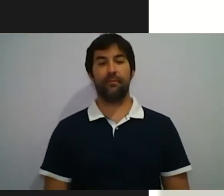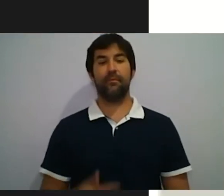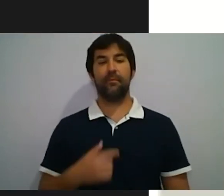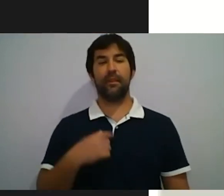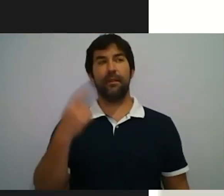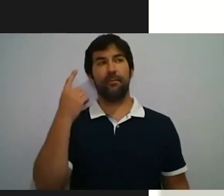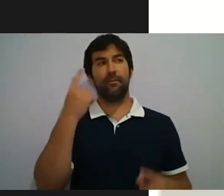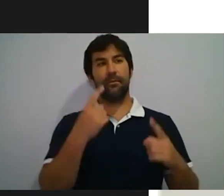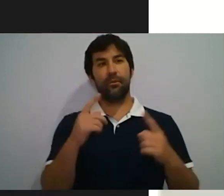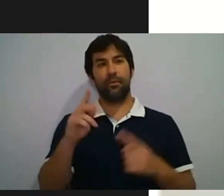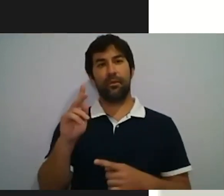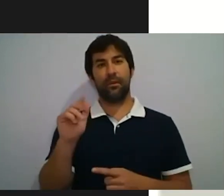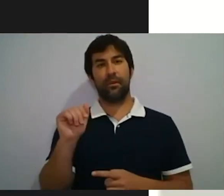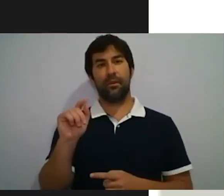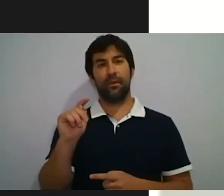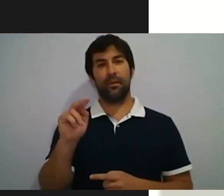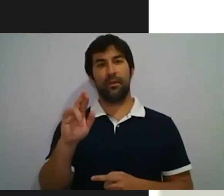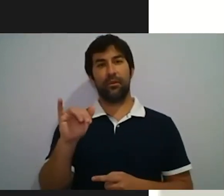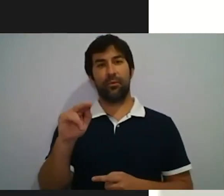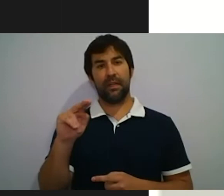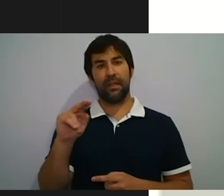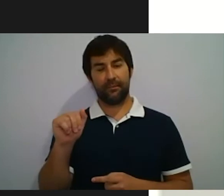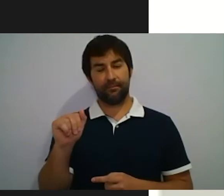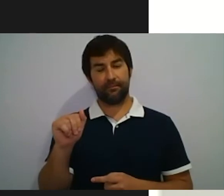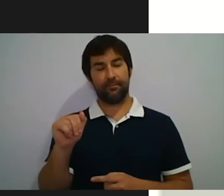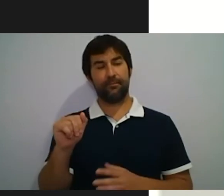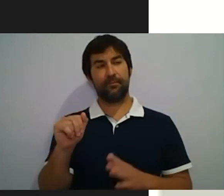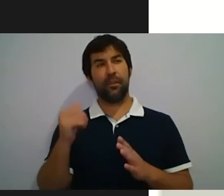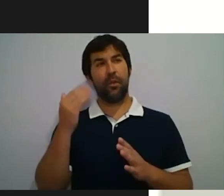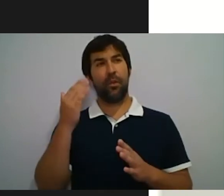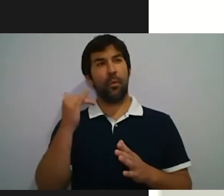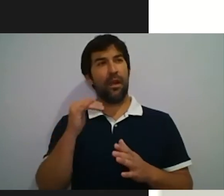humps do have some geometric